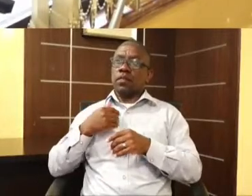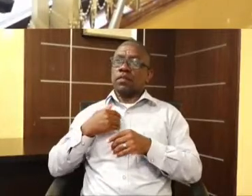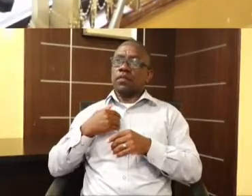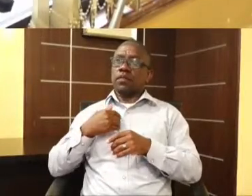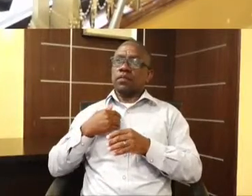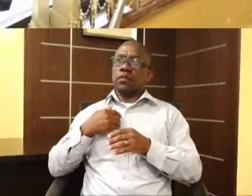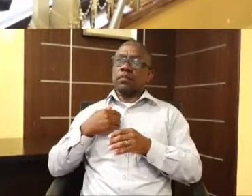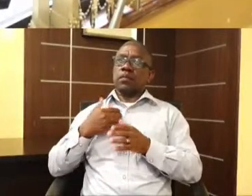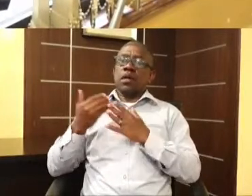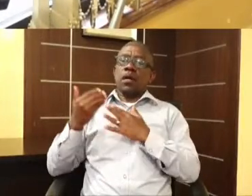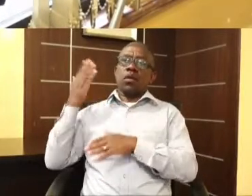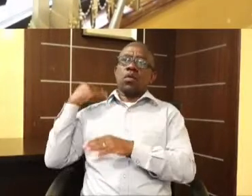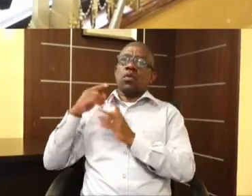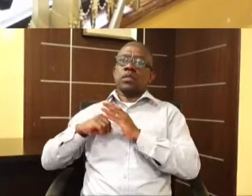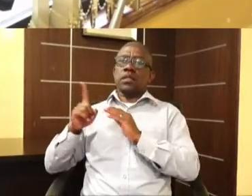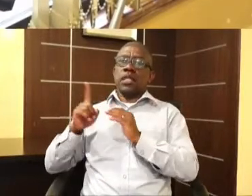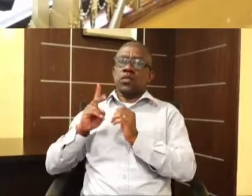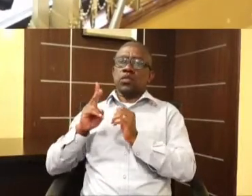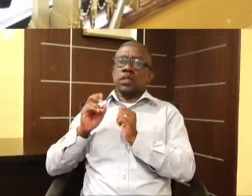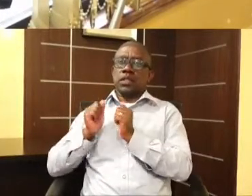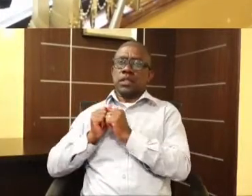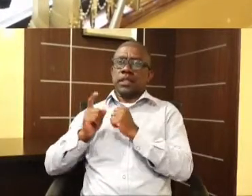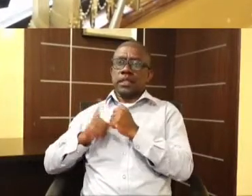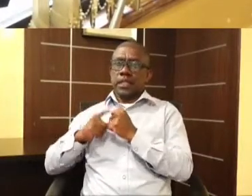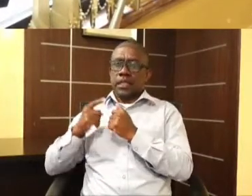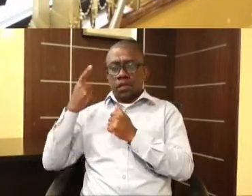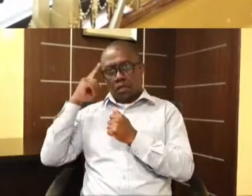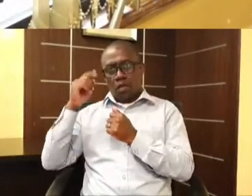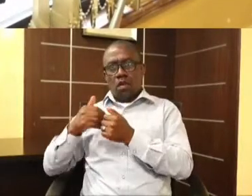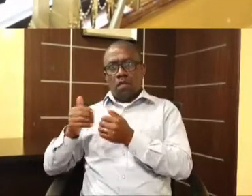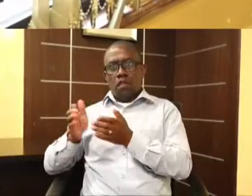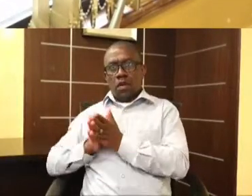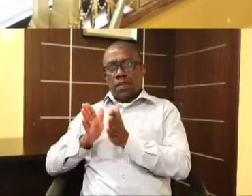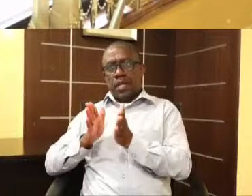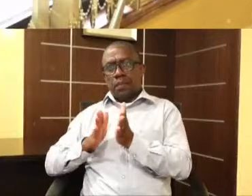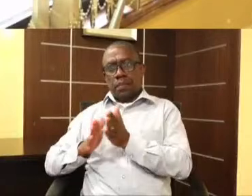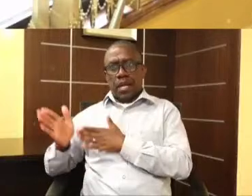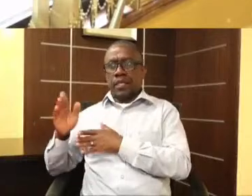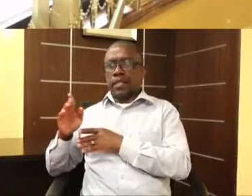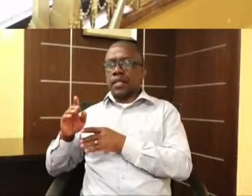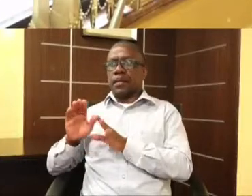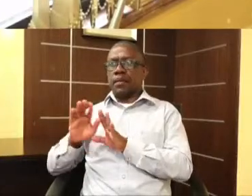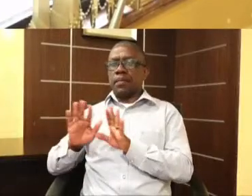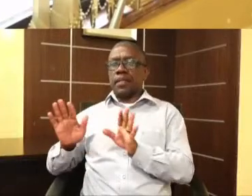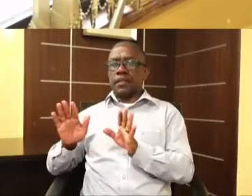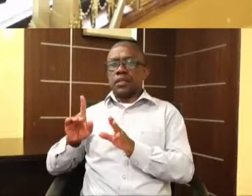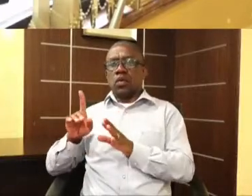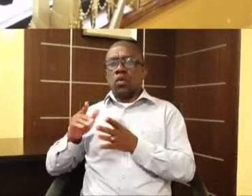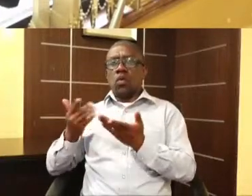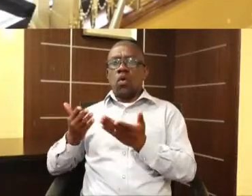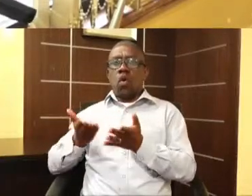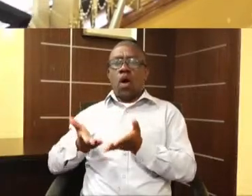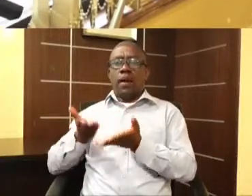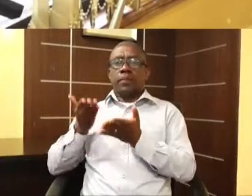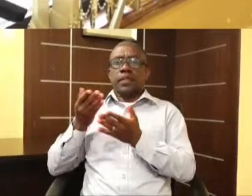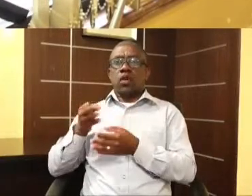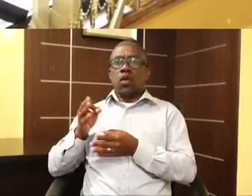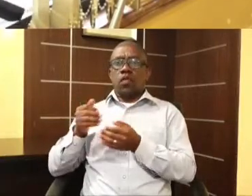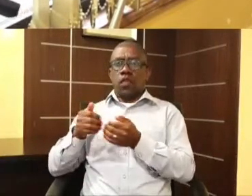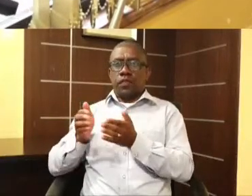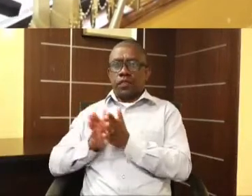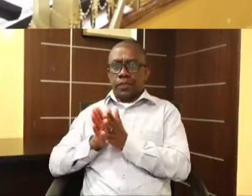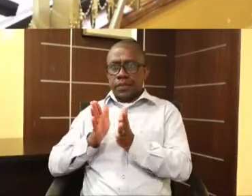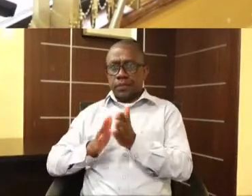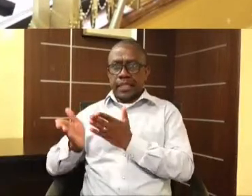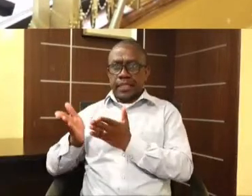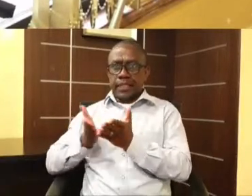in 2016 for family planning, only not even demand generation, but like uptake of family planning services